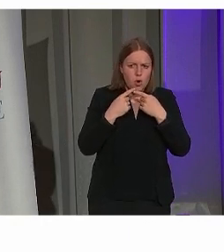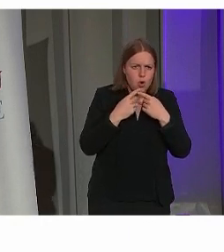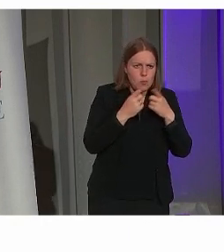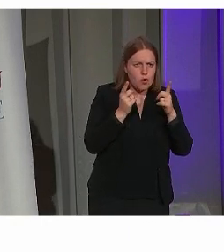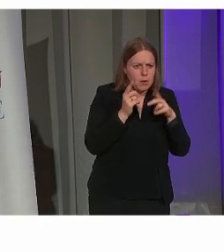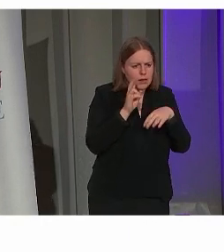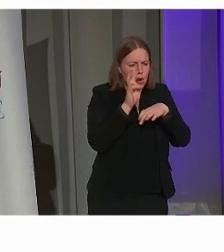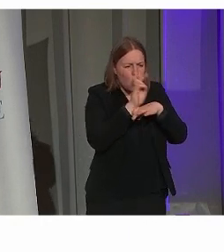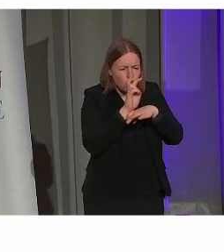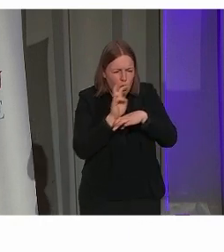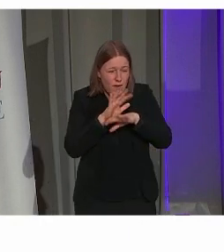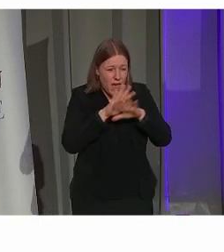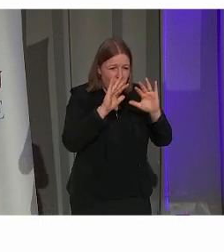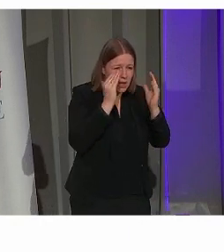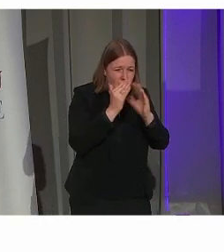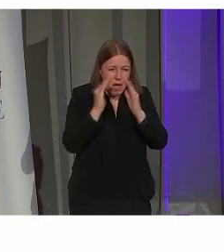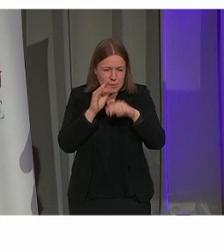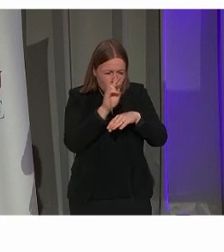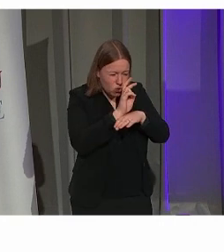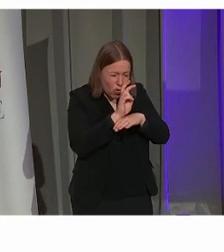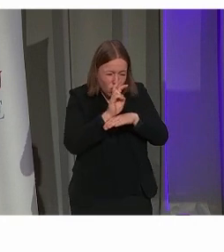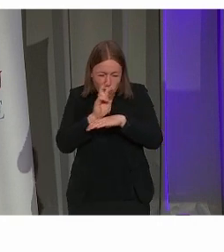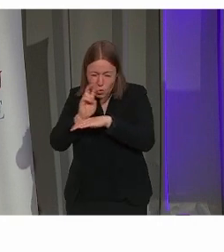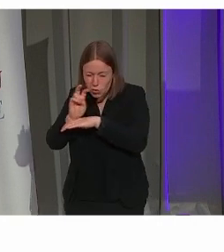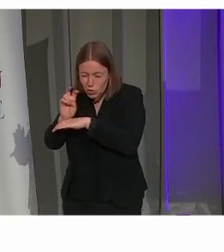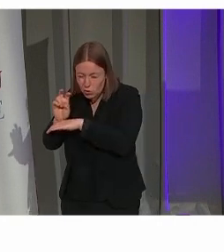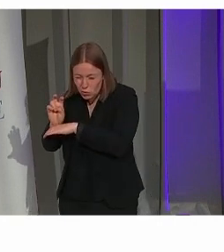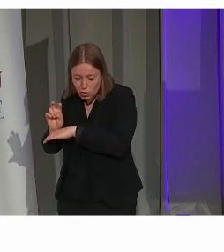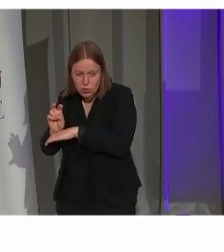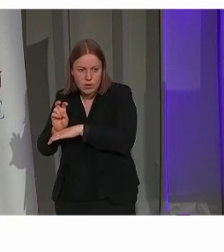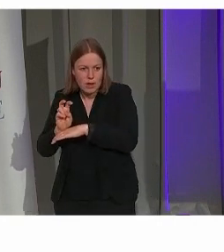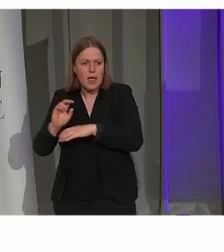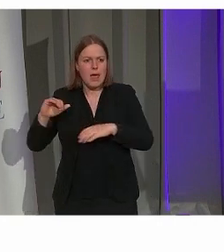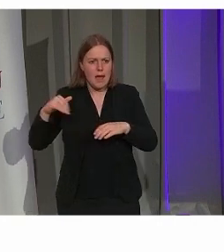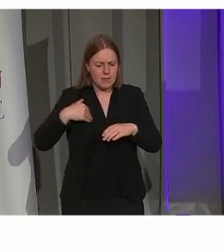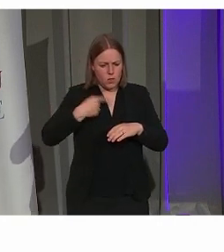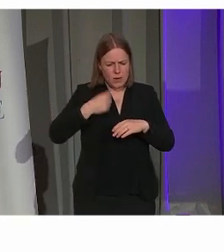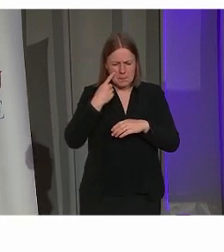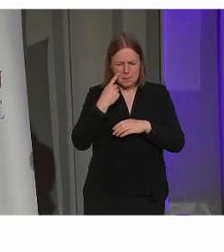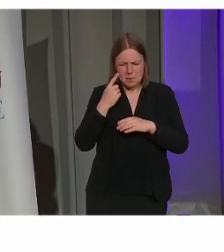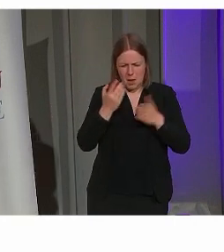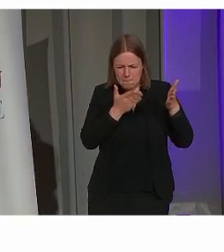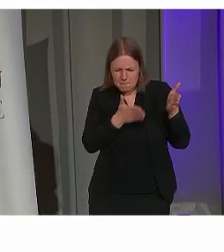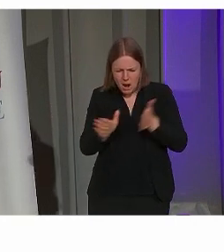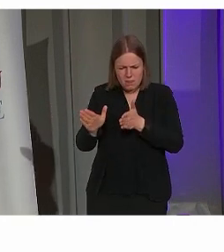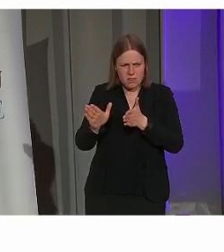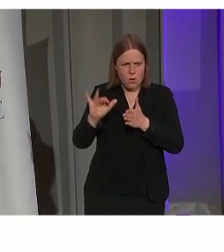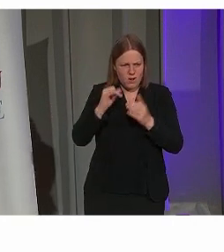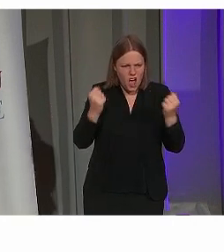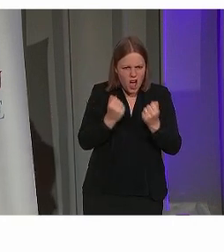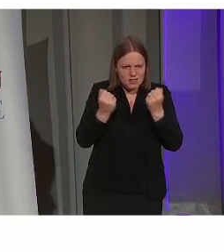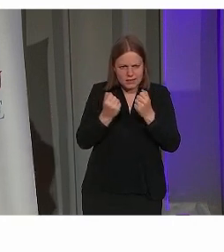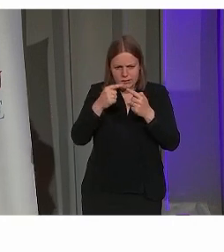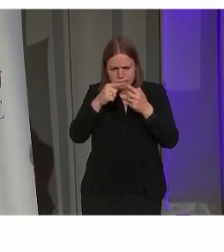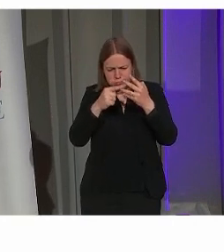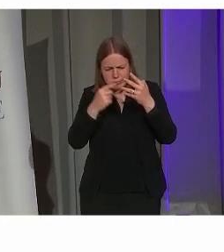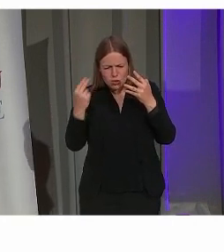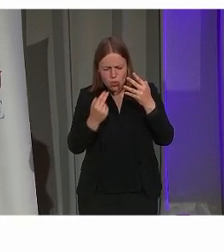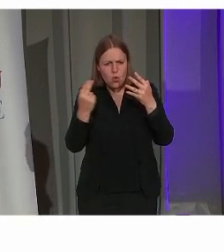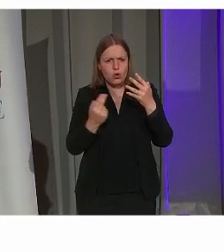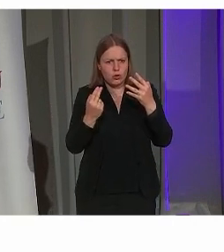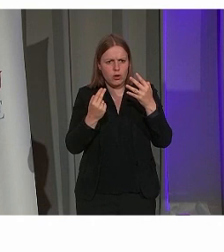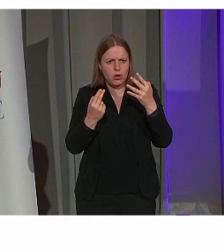access. This was translated into an access action plan, which prioritized issues of